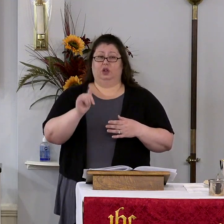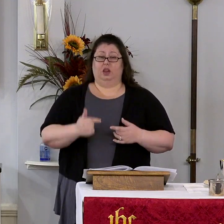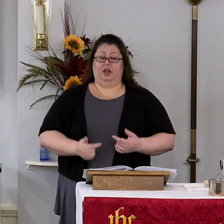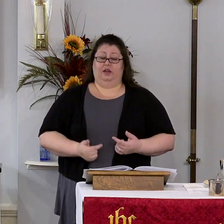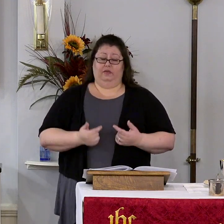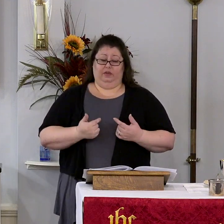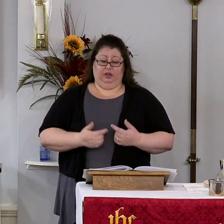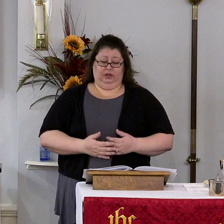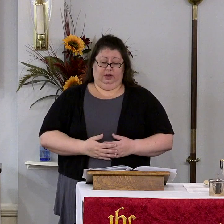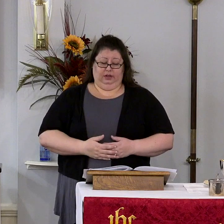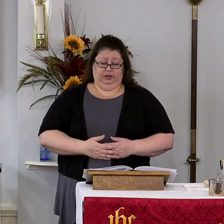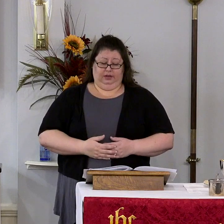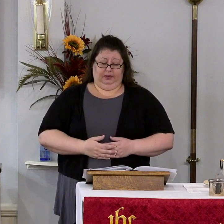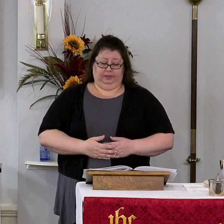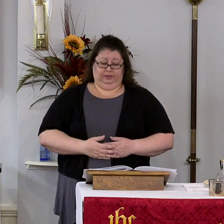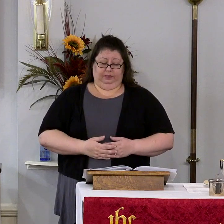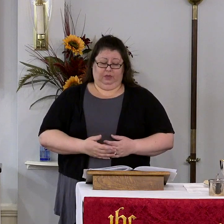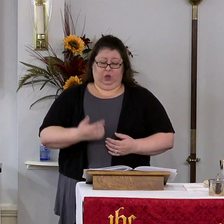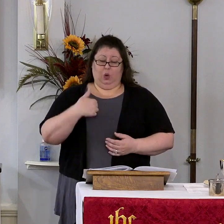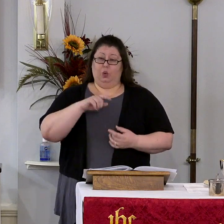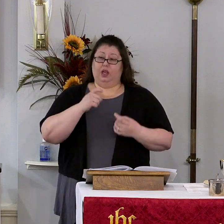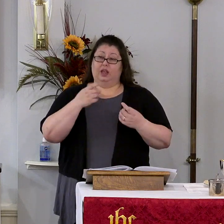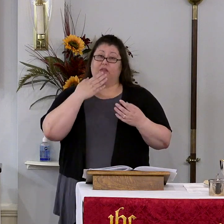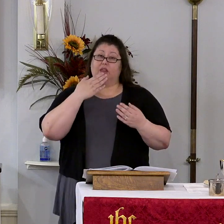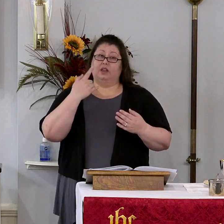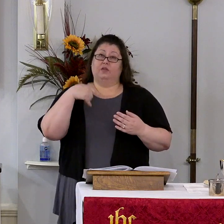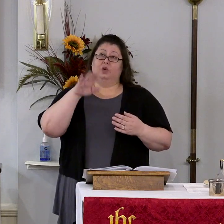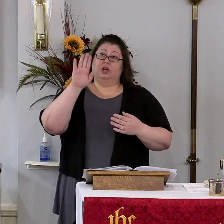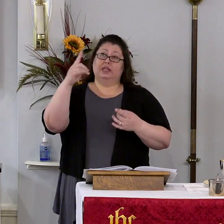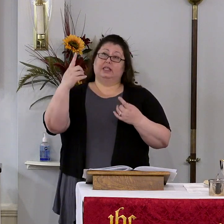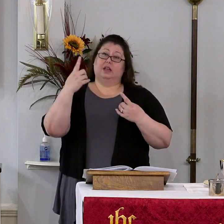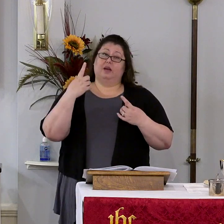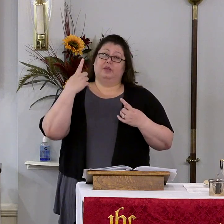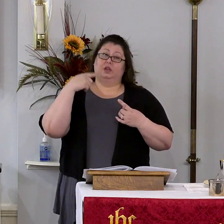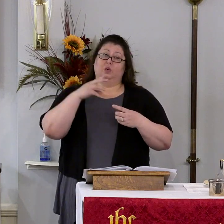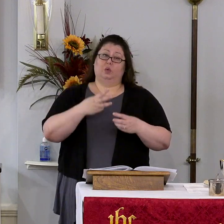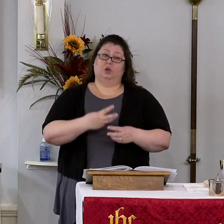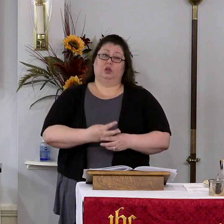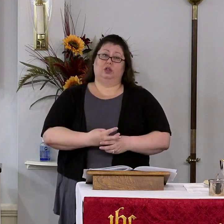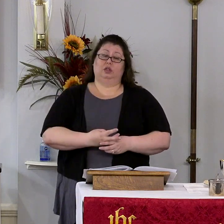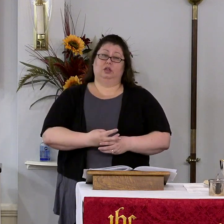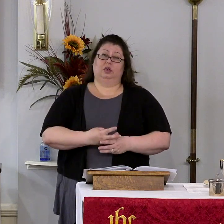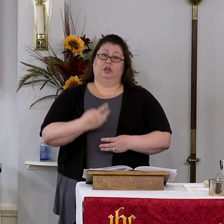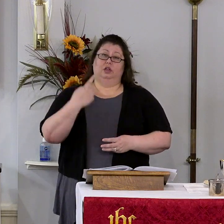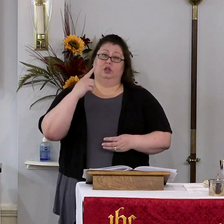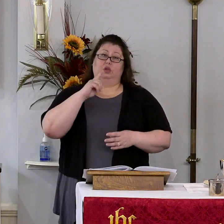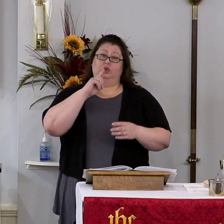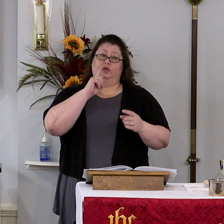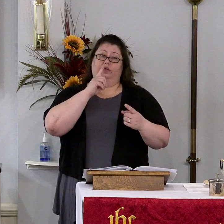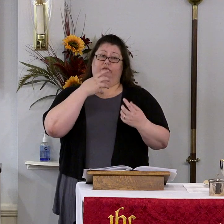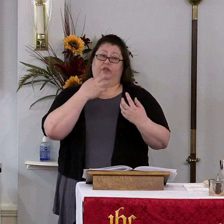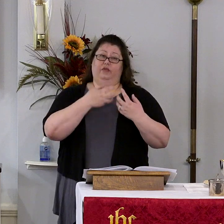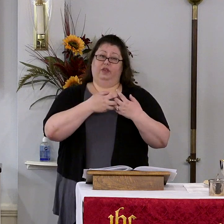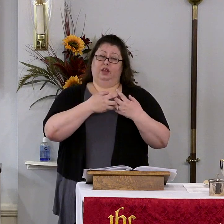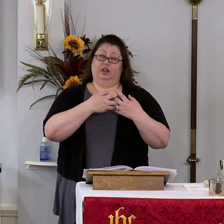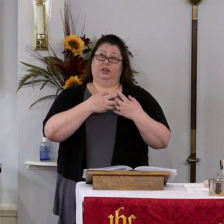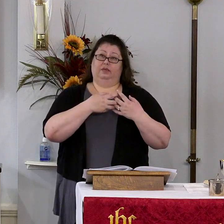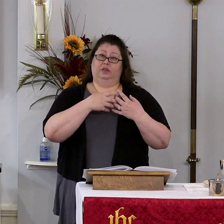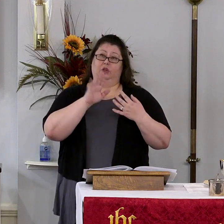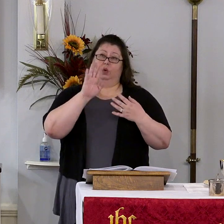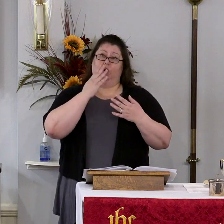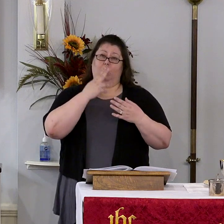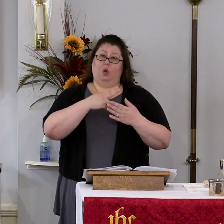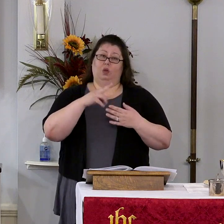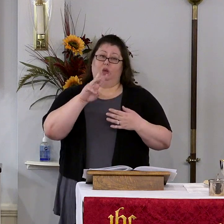life. We give thanks for his coming into the world to fulfill for us your holy